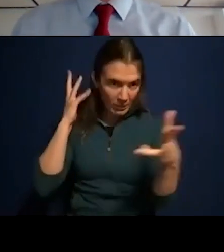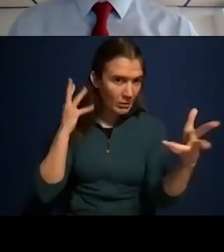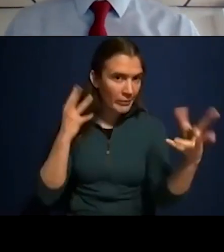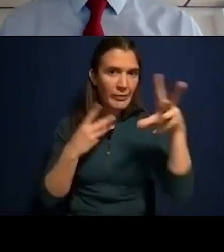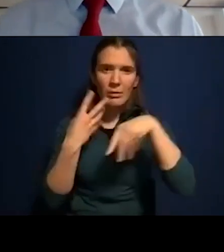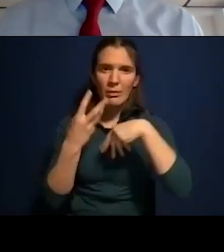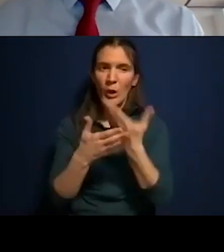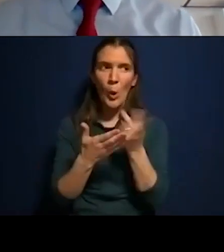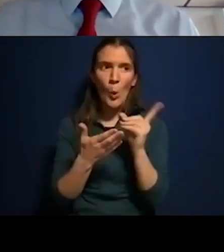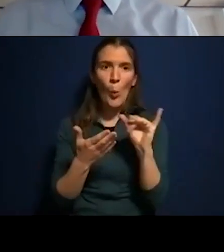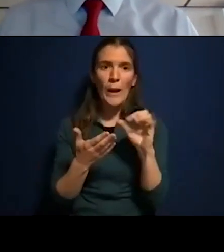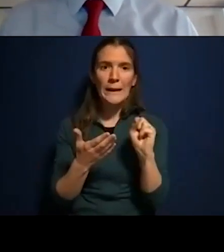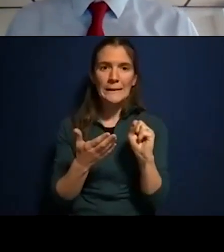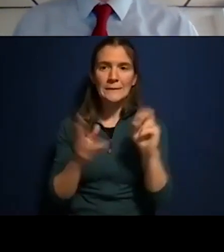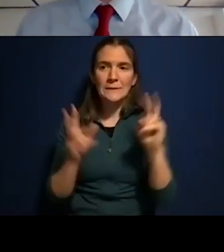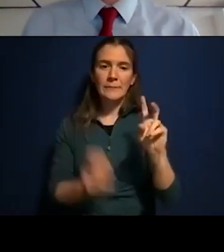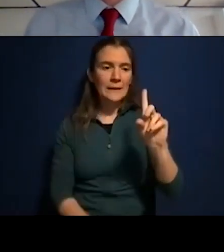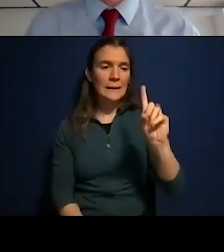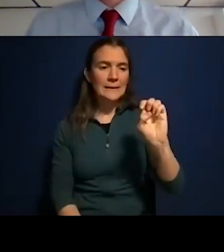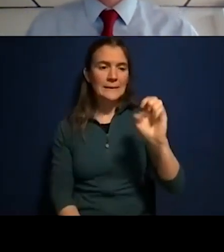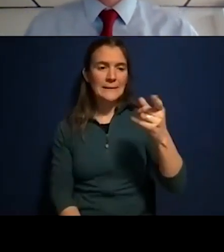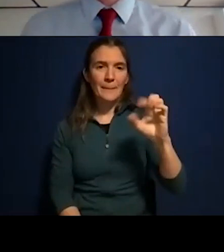what is dependent care and what is